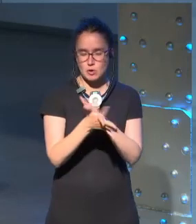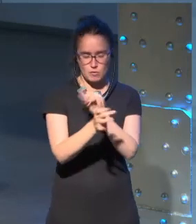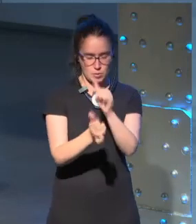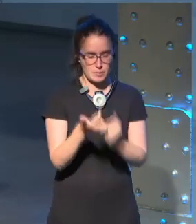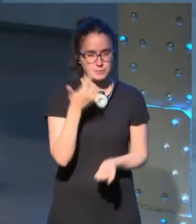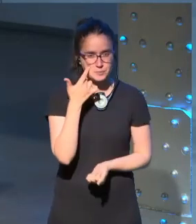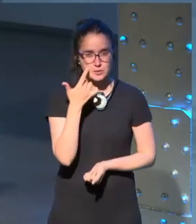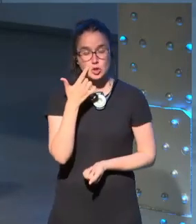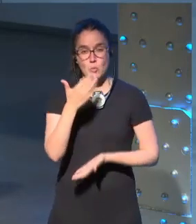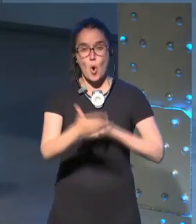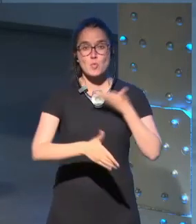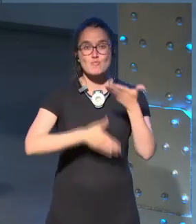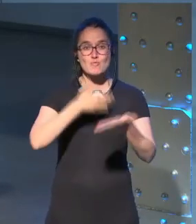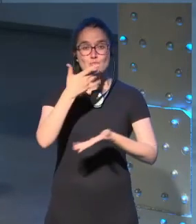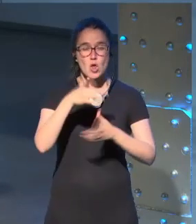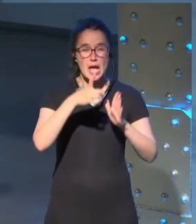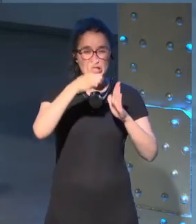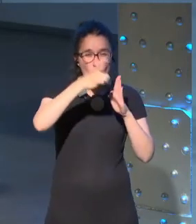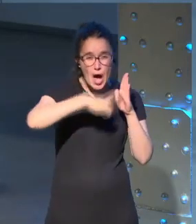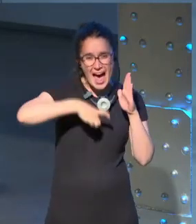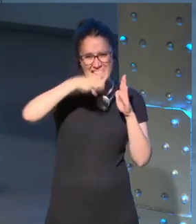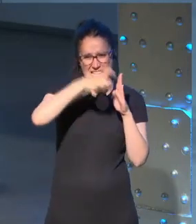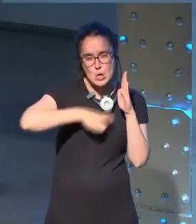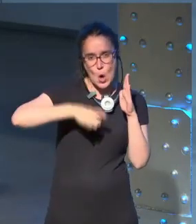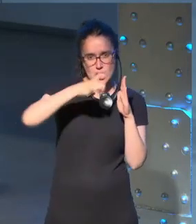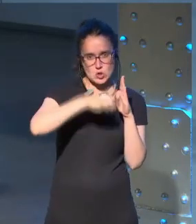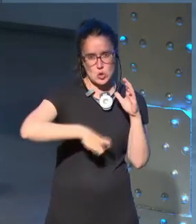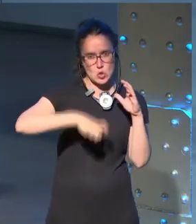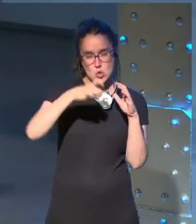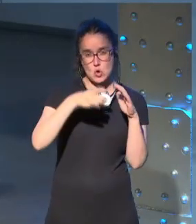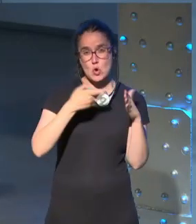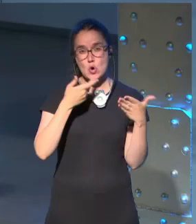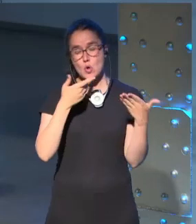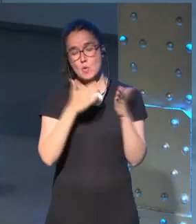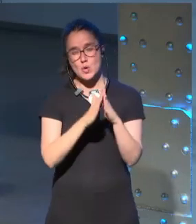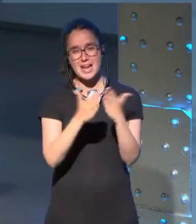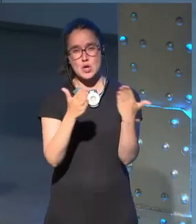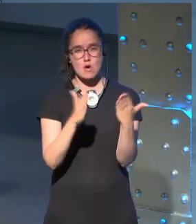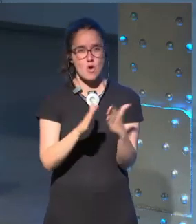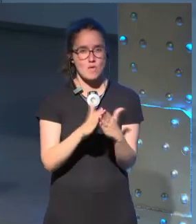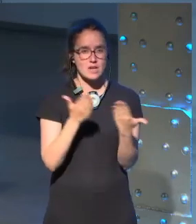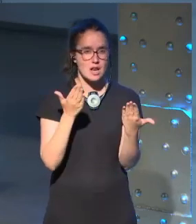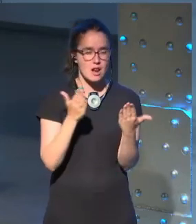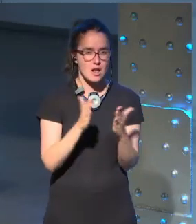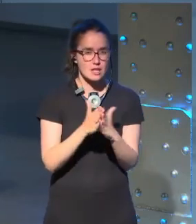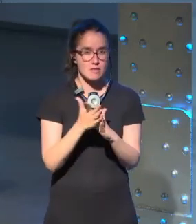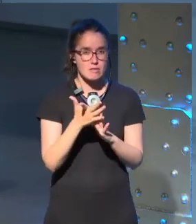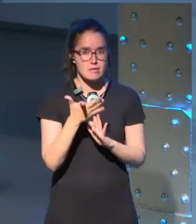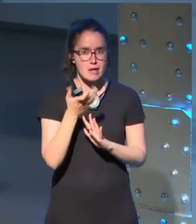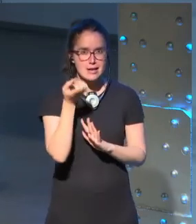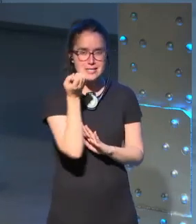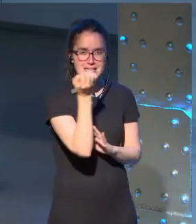archaeological process. A crime novel is really 2 novels. there's the story